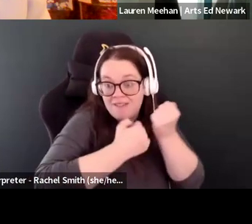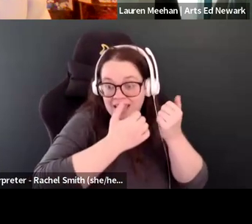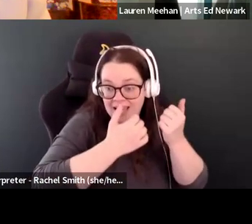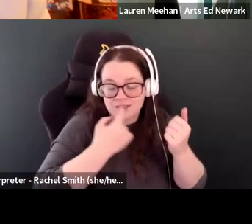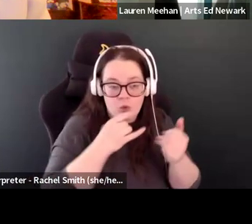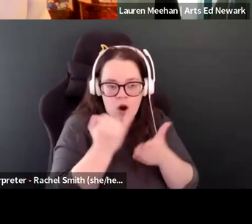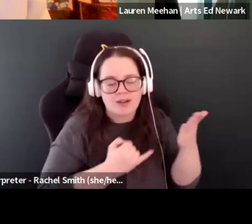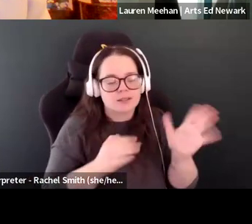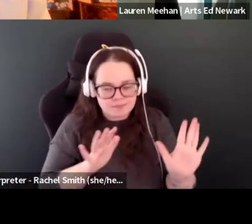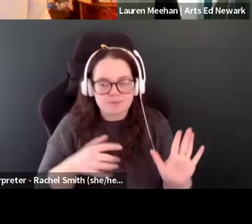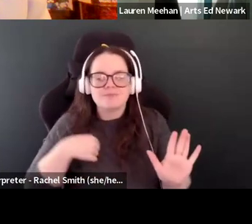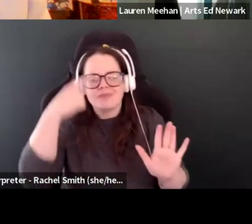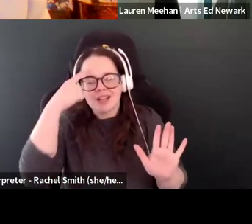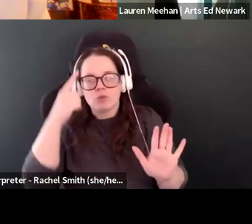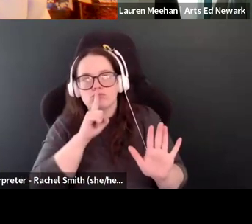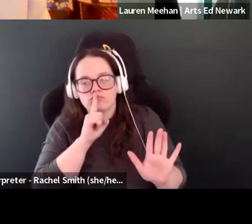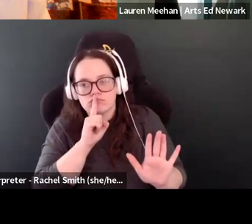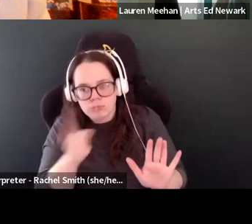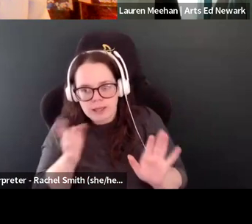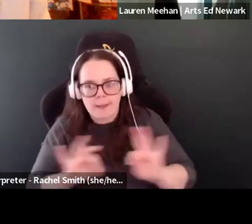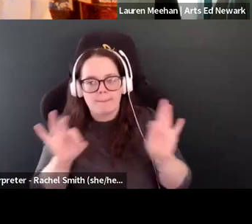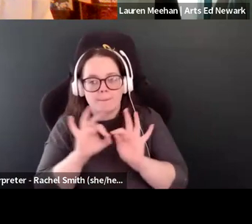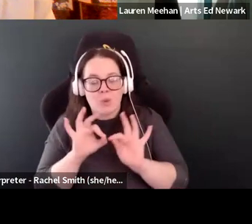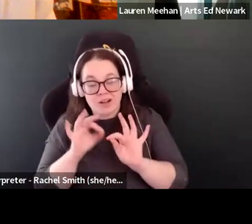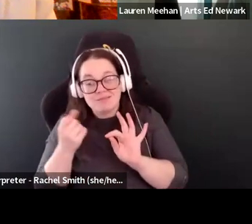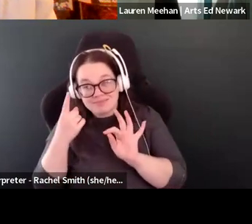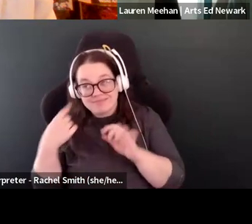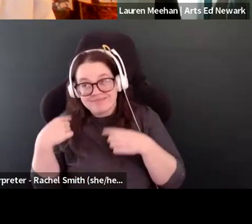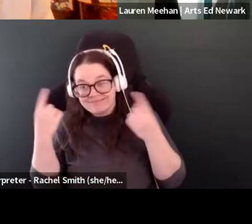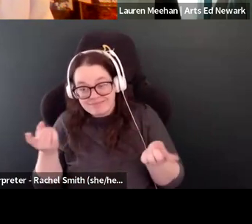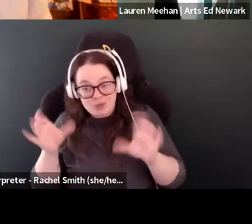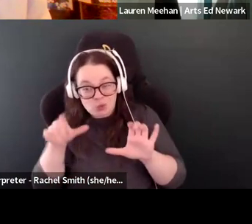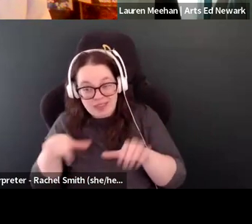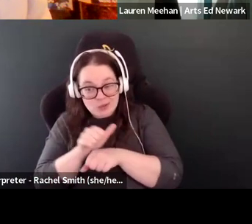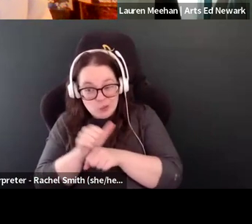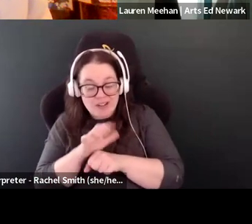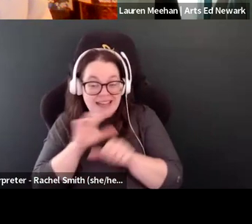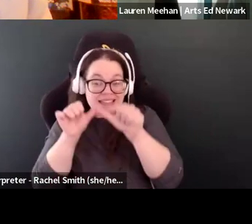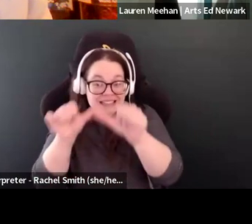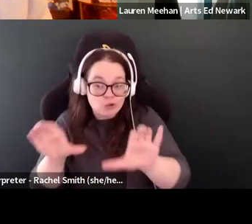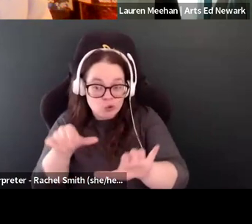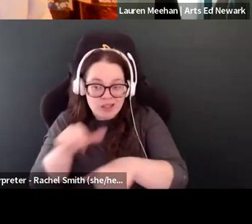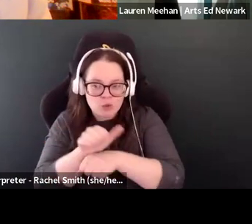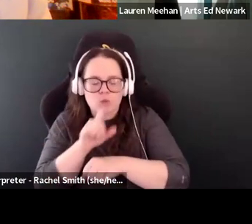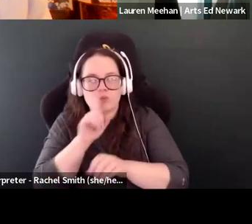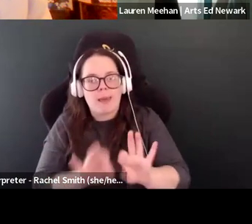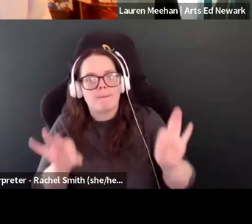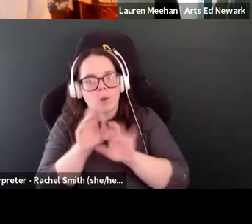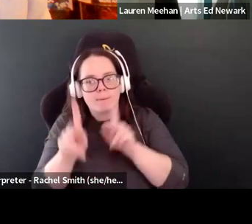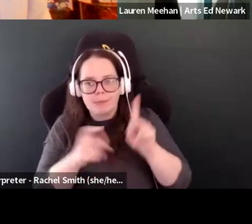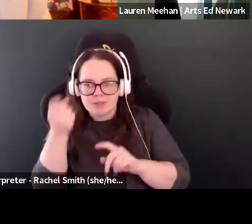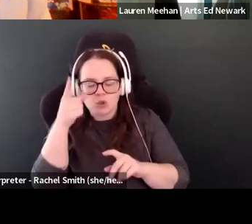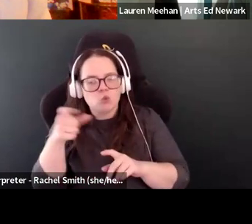important, especially as I have been doing this work and continue to do the work, that people understand that you don't have to be with